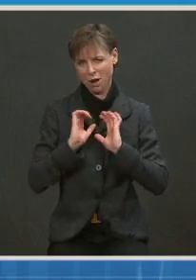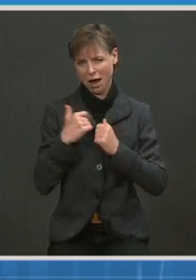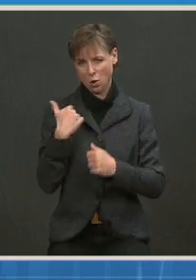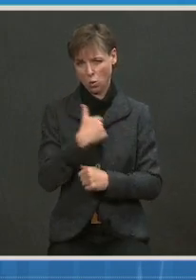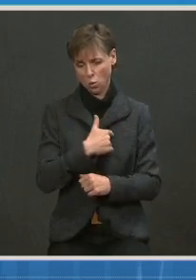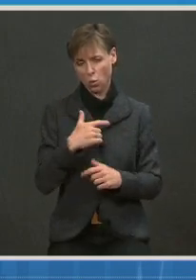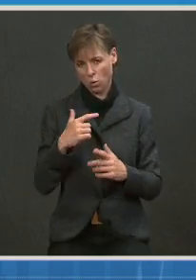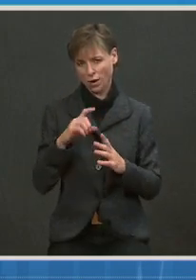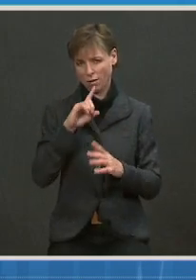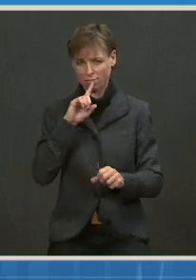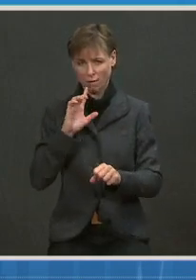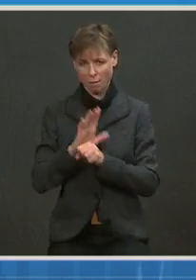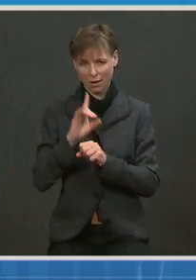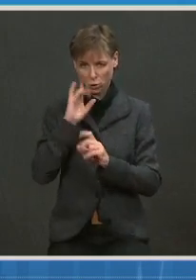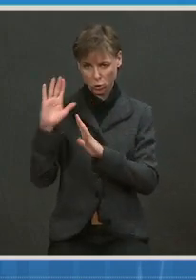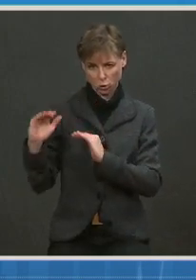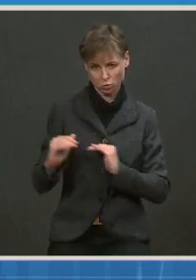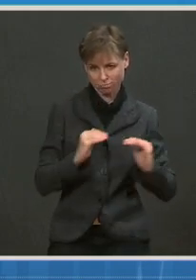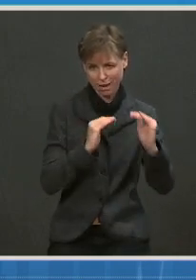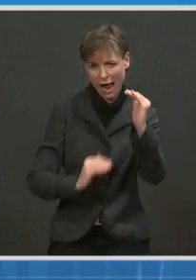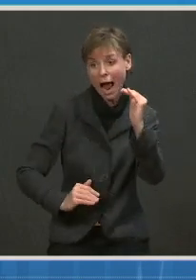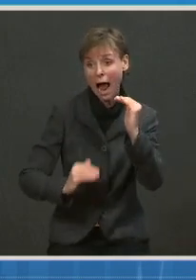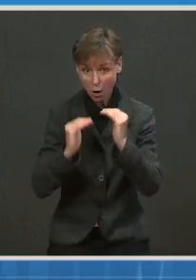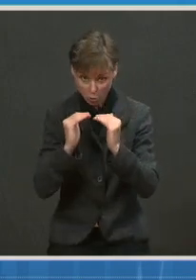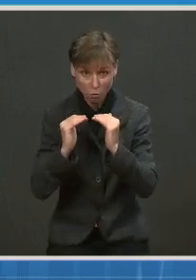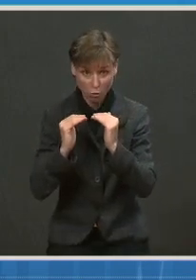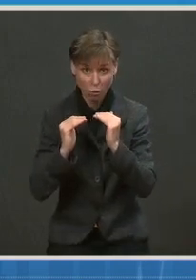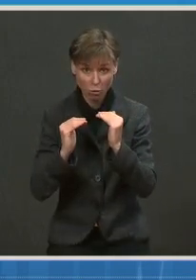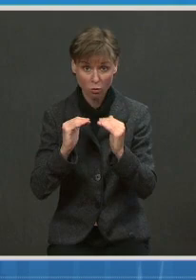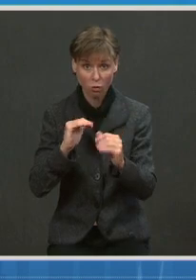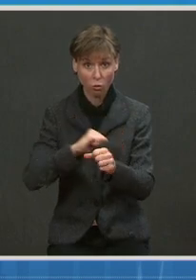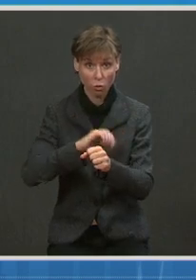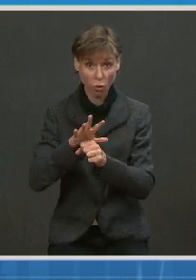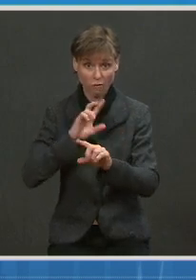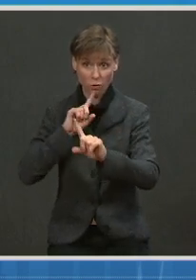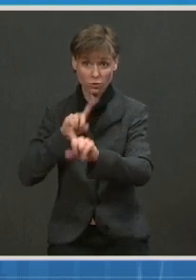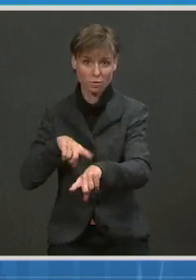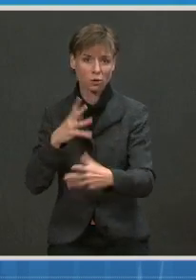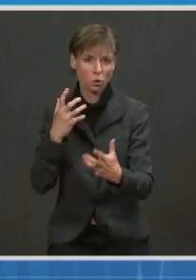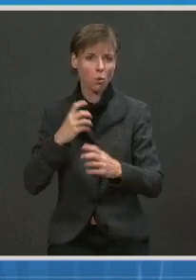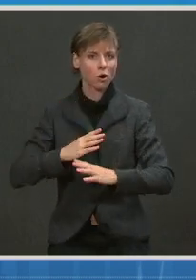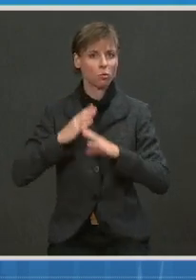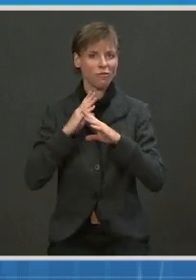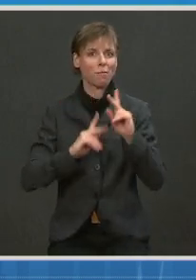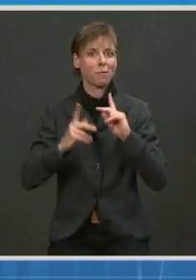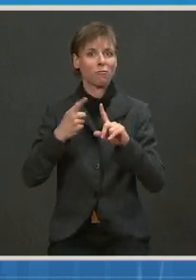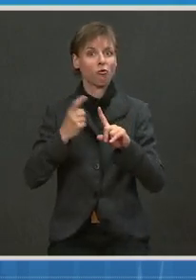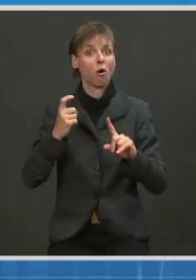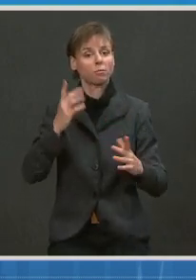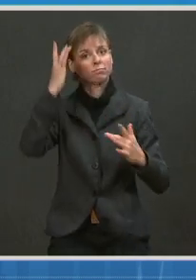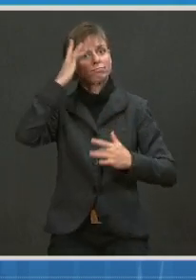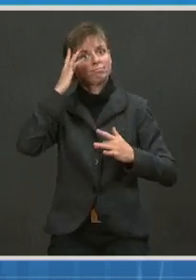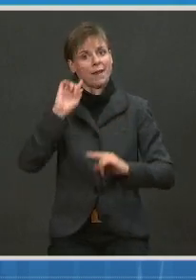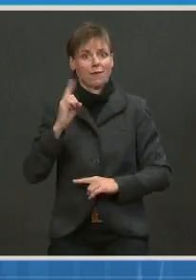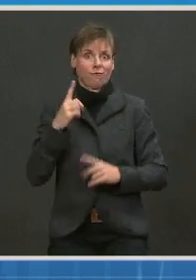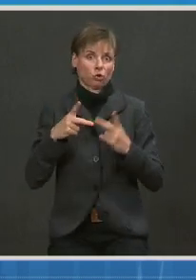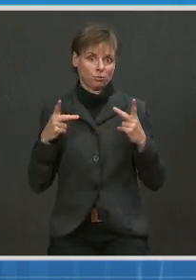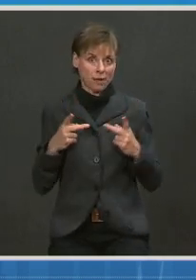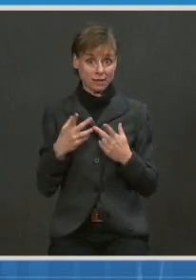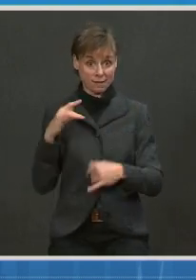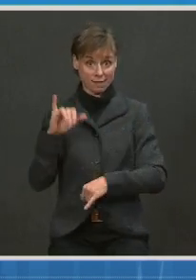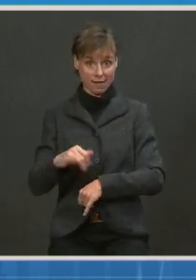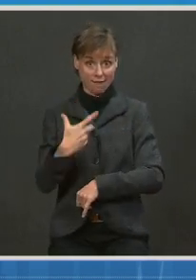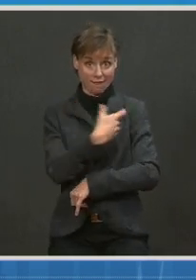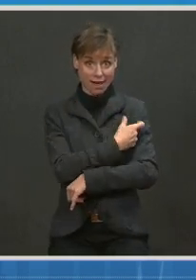COVID-19 response. We're working absolutely to keep people from getting COVID-19 in the first place. And the vaccines that are currently being